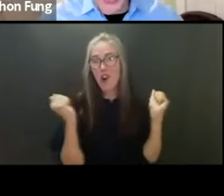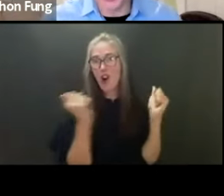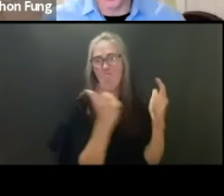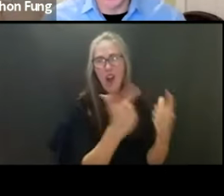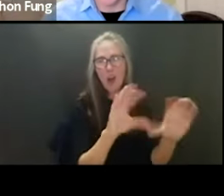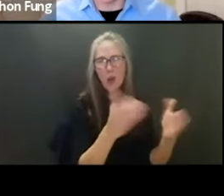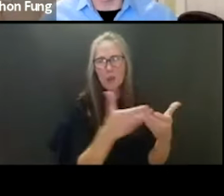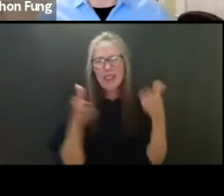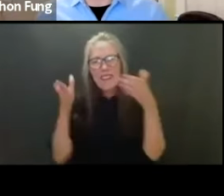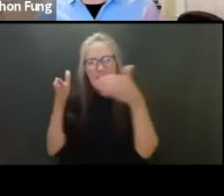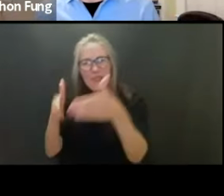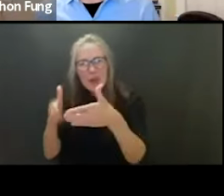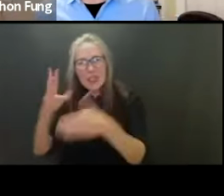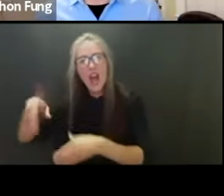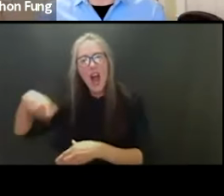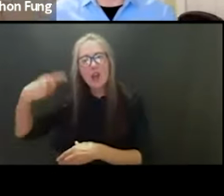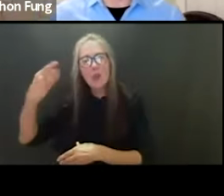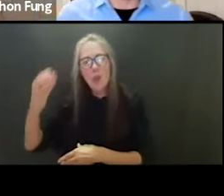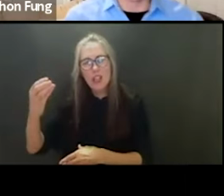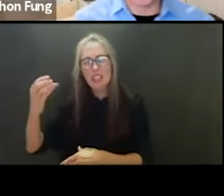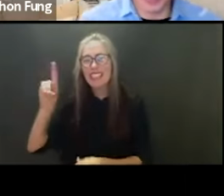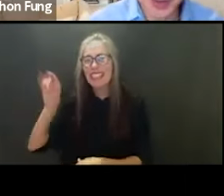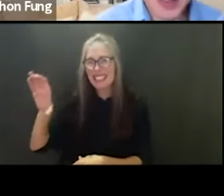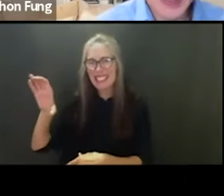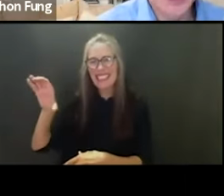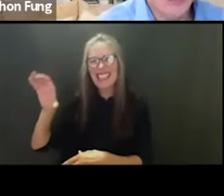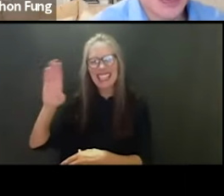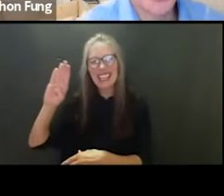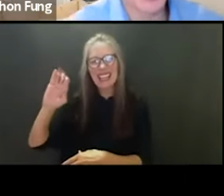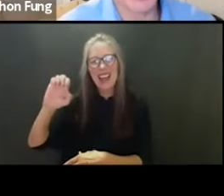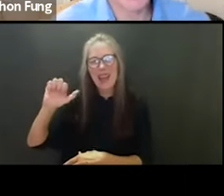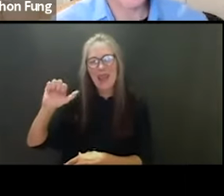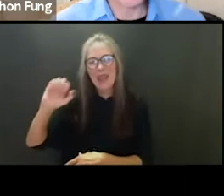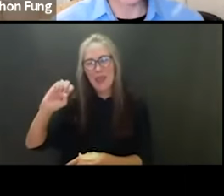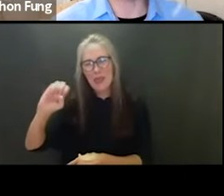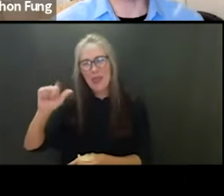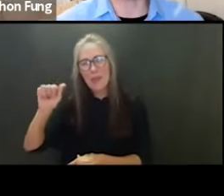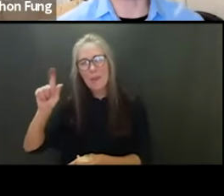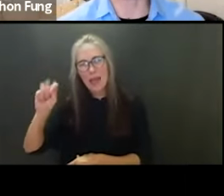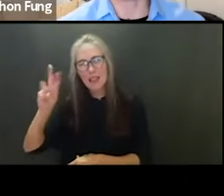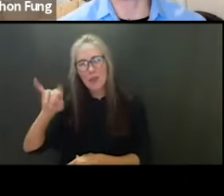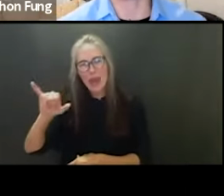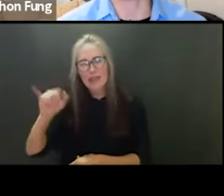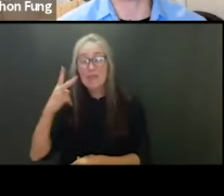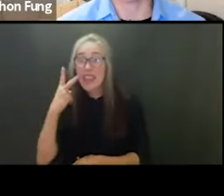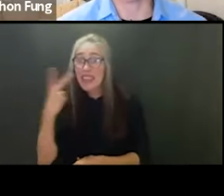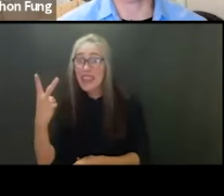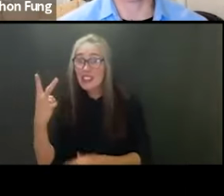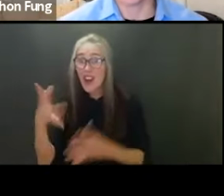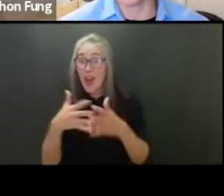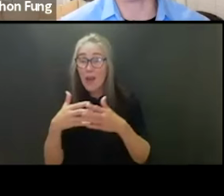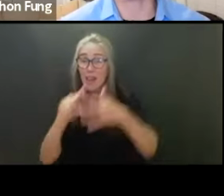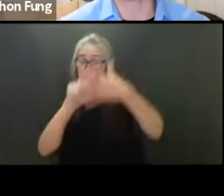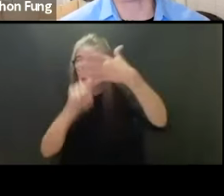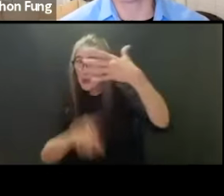groups within Washington within the beltway it's an important subset of groups. And they said, and well this is what America looks like